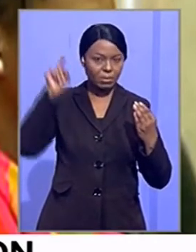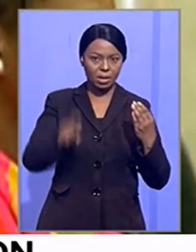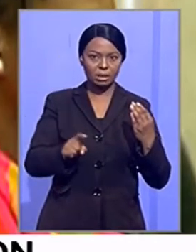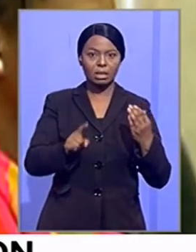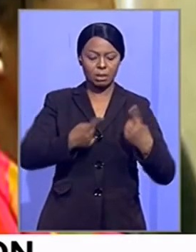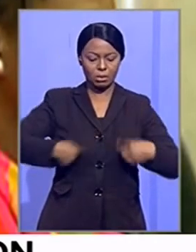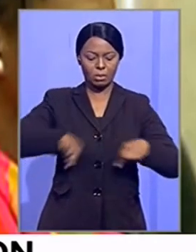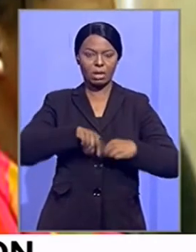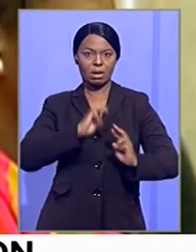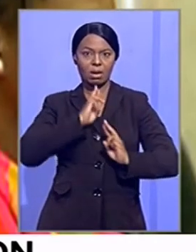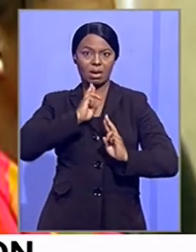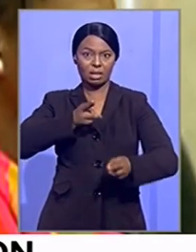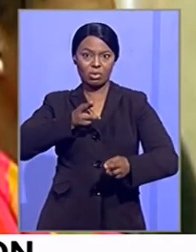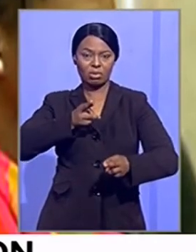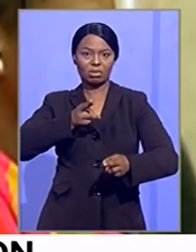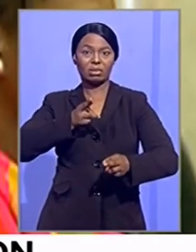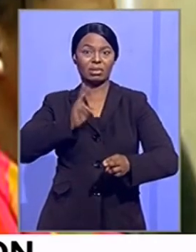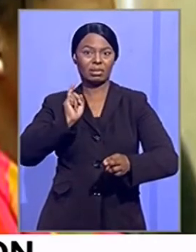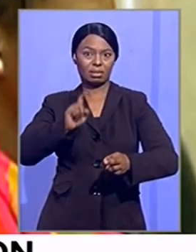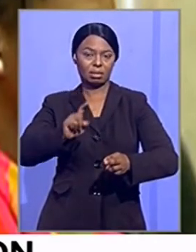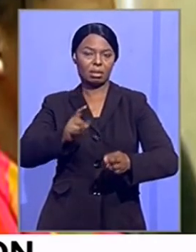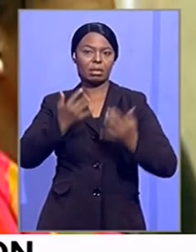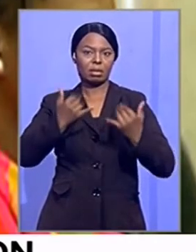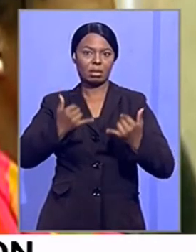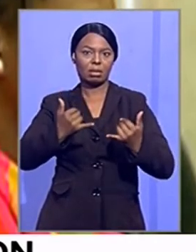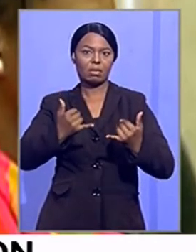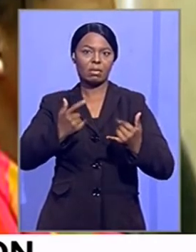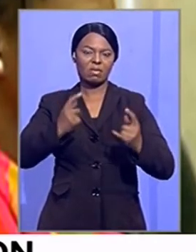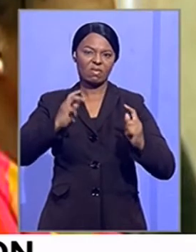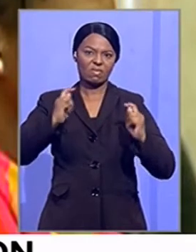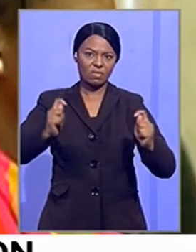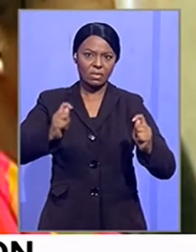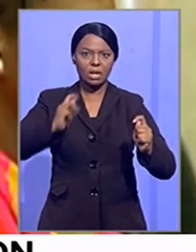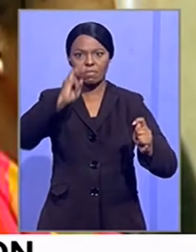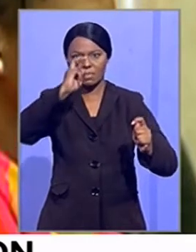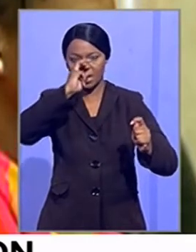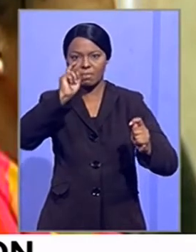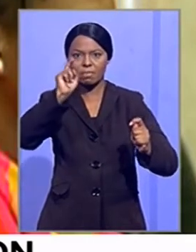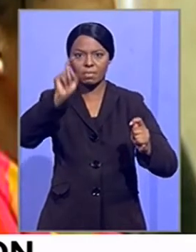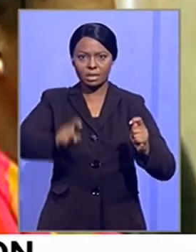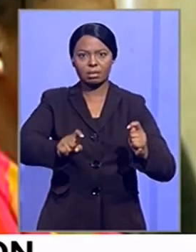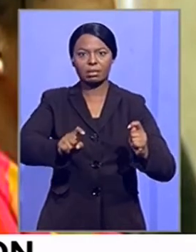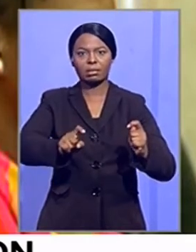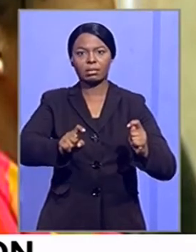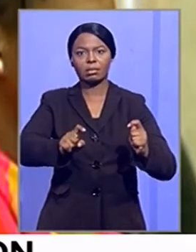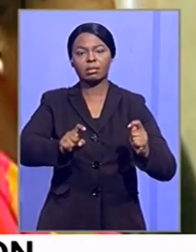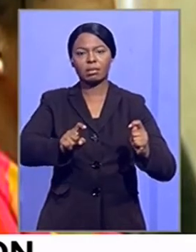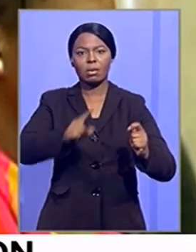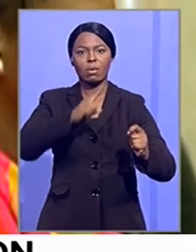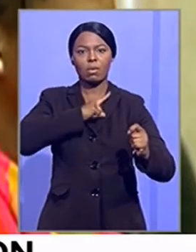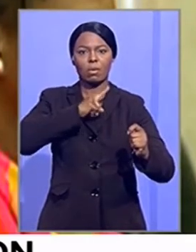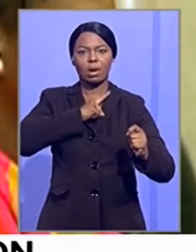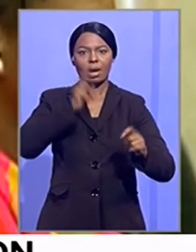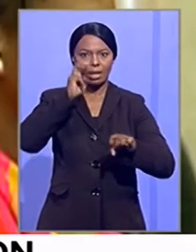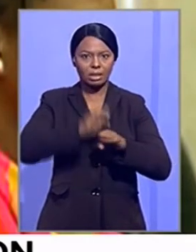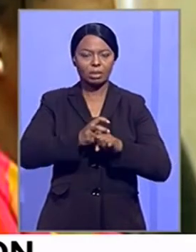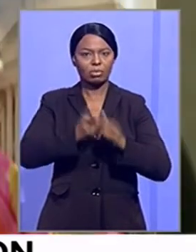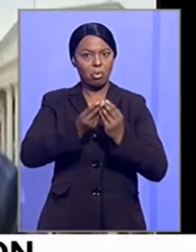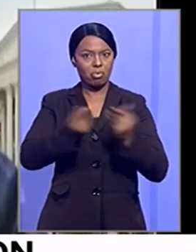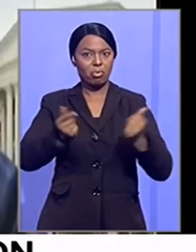response to this has to be firm, and I think we need further oversight on this